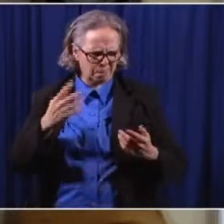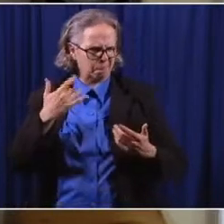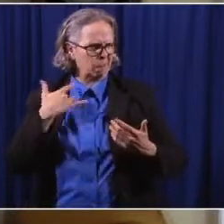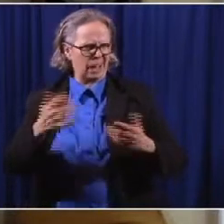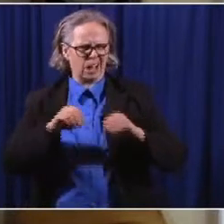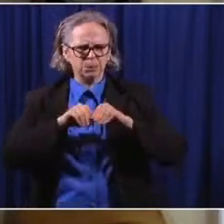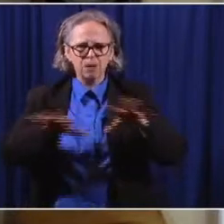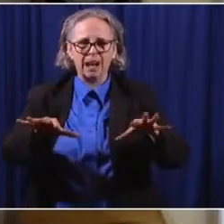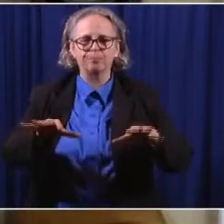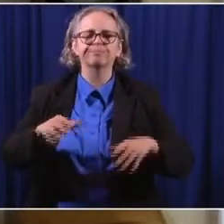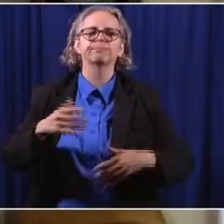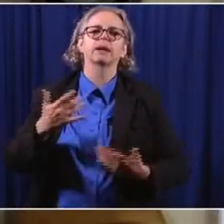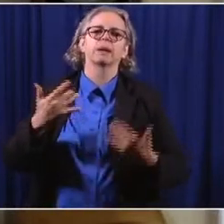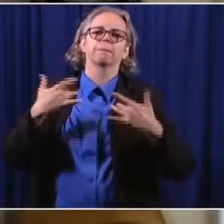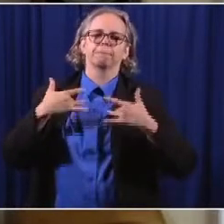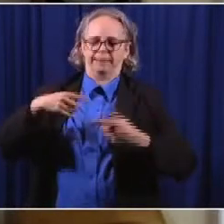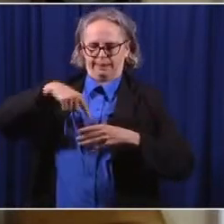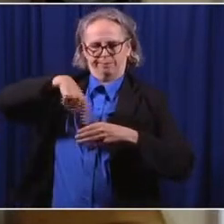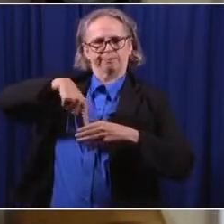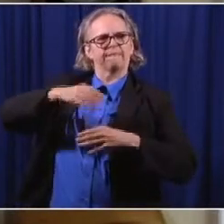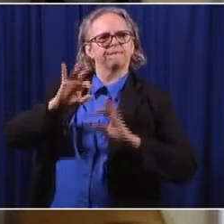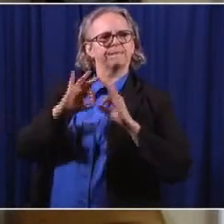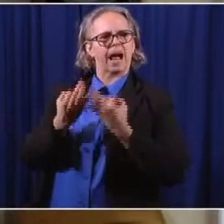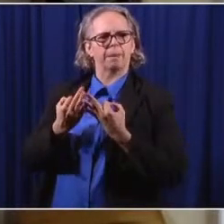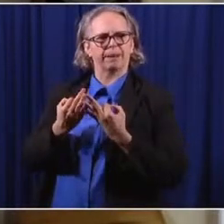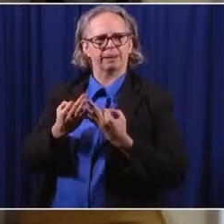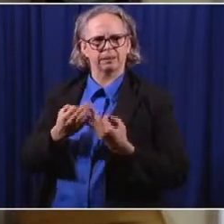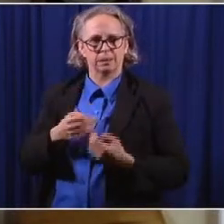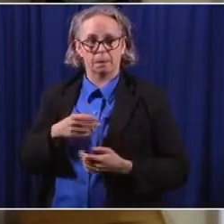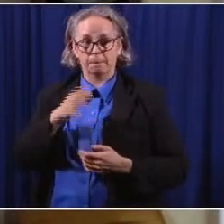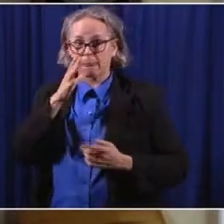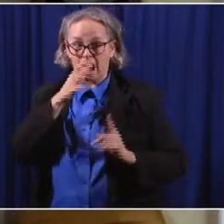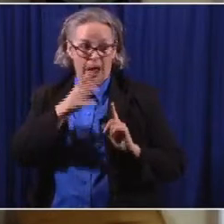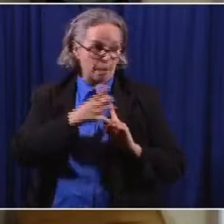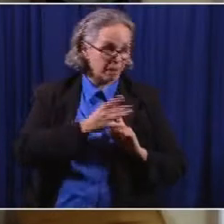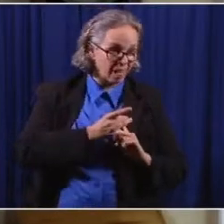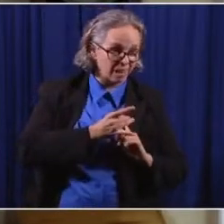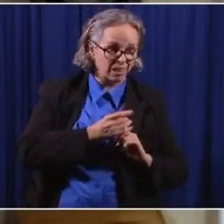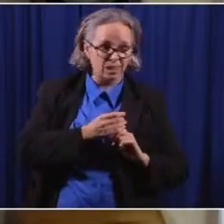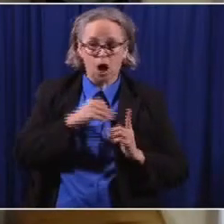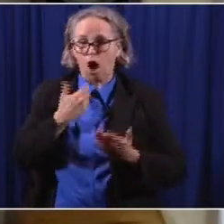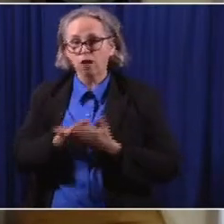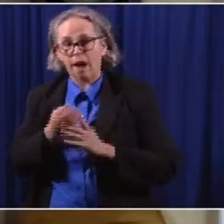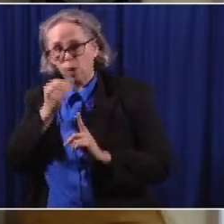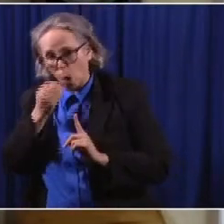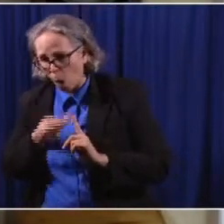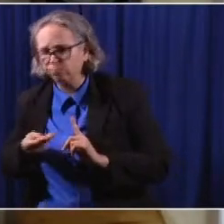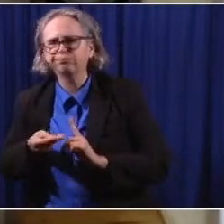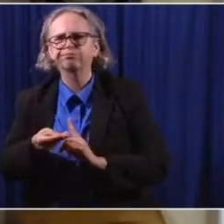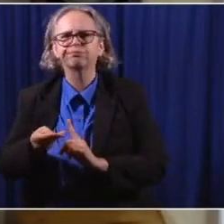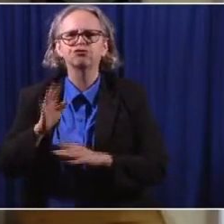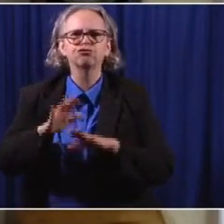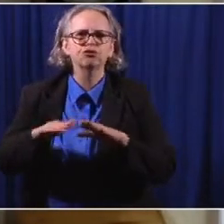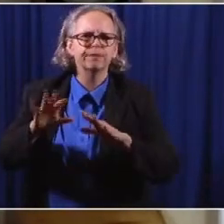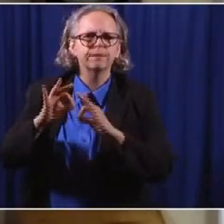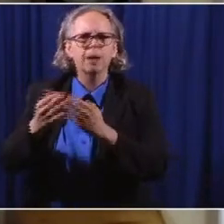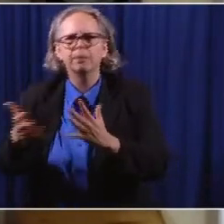families. For example, mom gets it and then comes home and gives it to other family members, or dad gets it, or child gets it, but it's